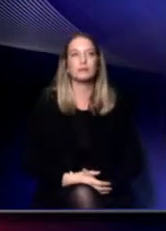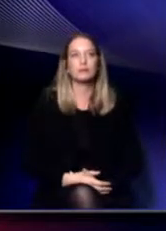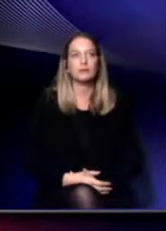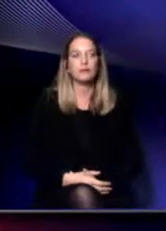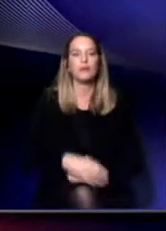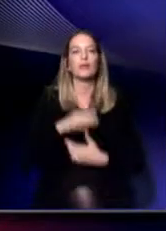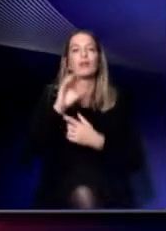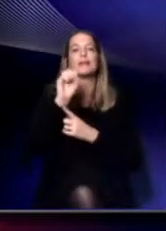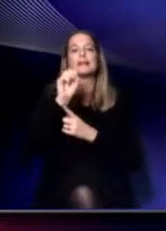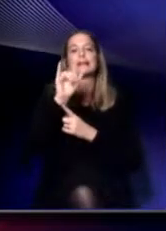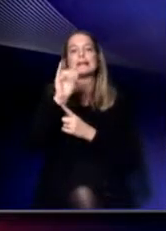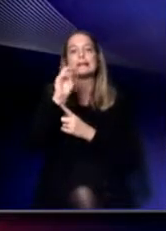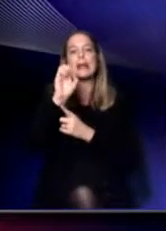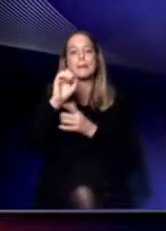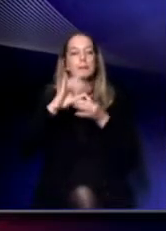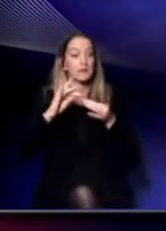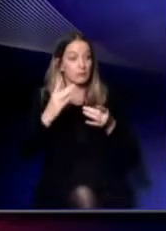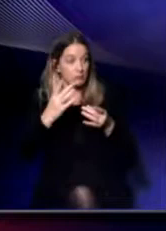Any questions for?